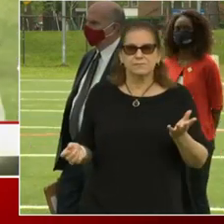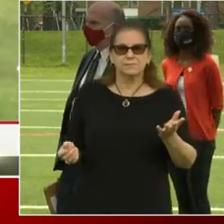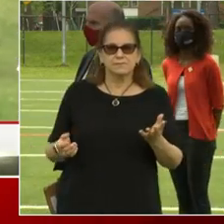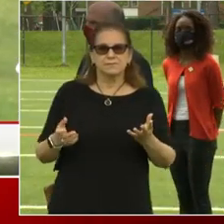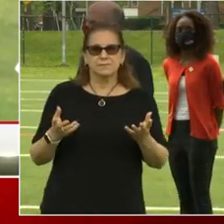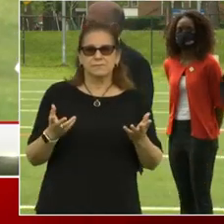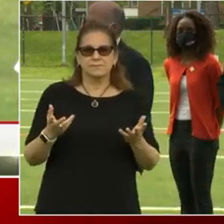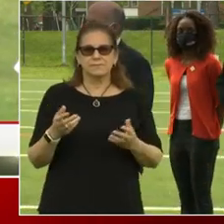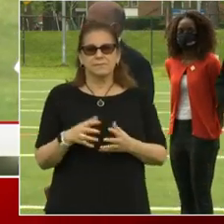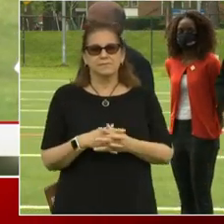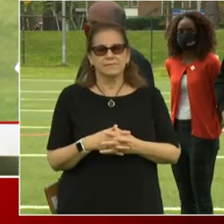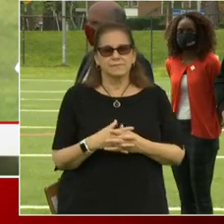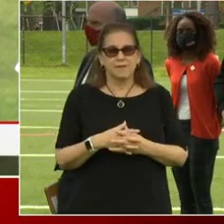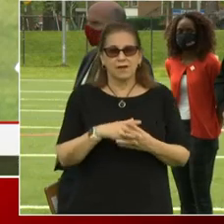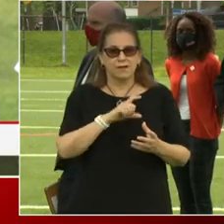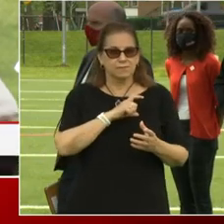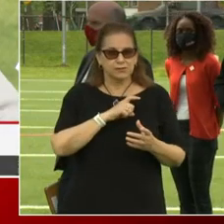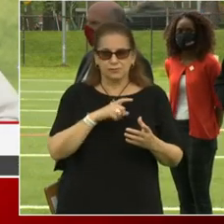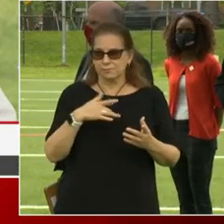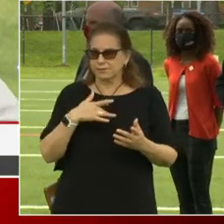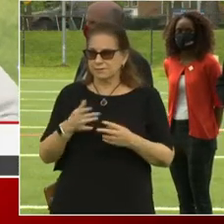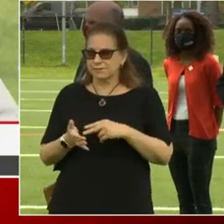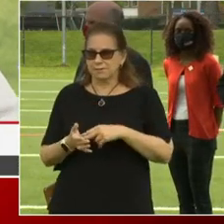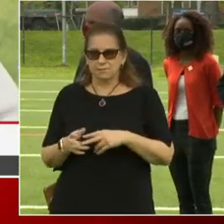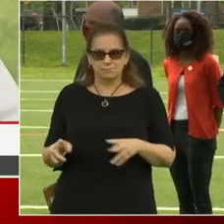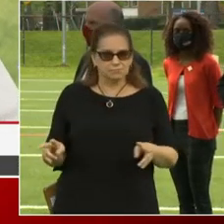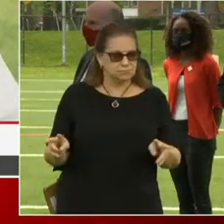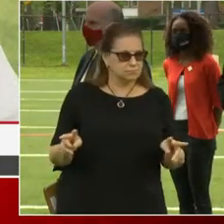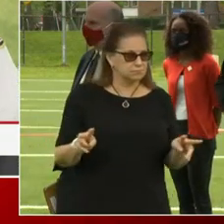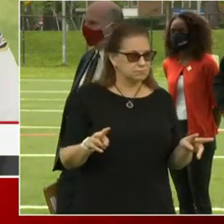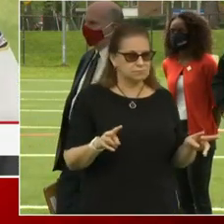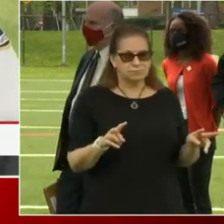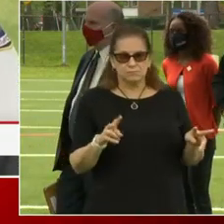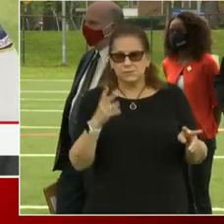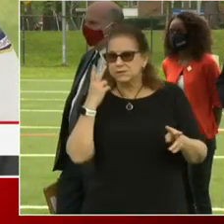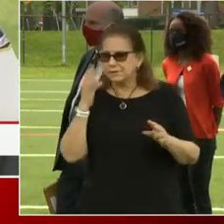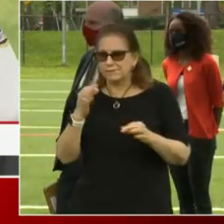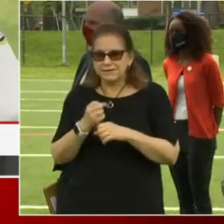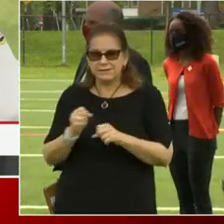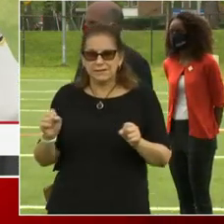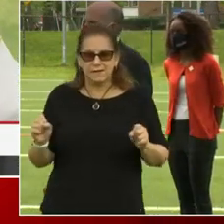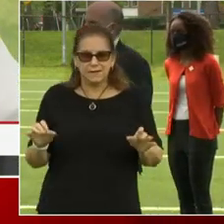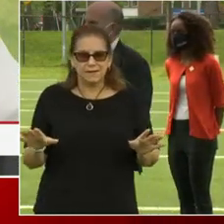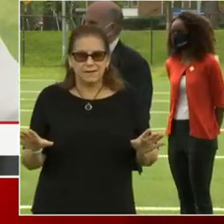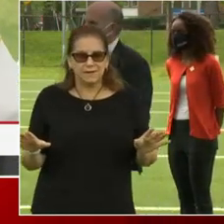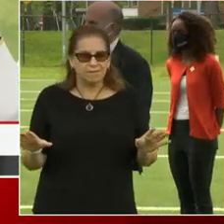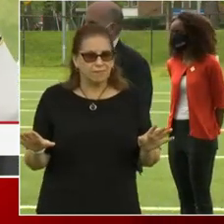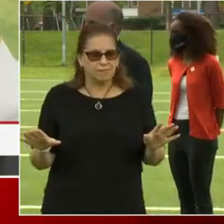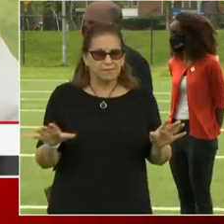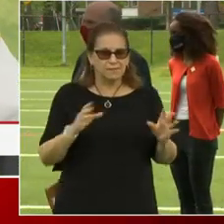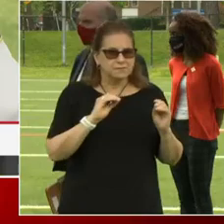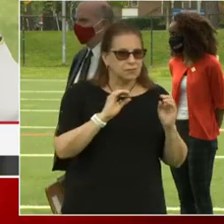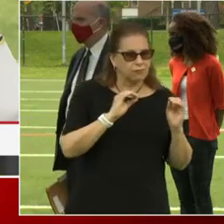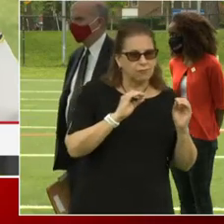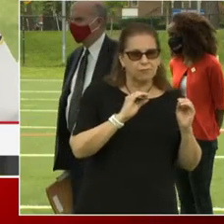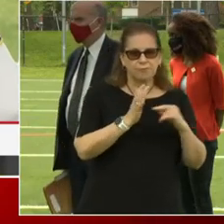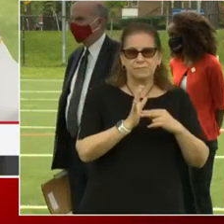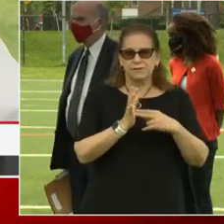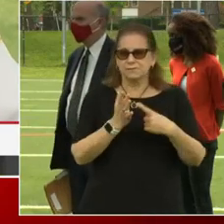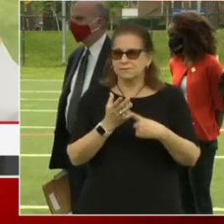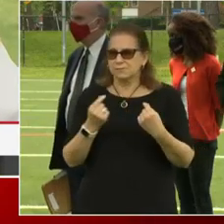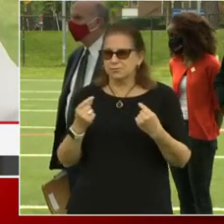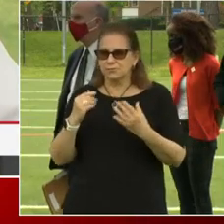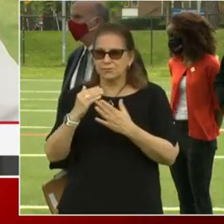officers felt that things were safe to do so, they began to administer first aid. As you mentioned, they were talking.